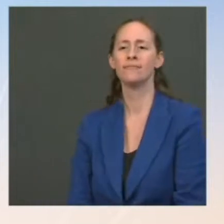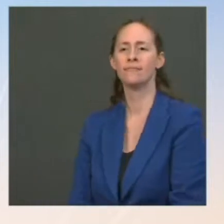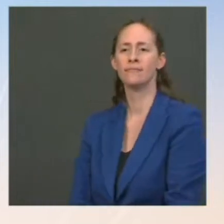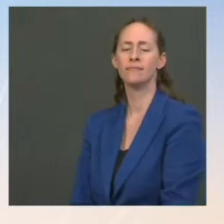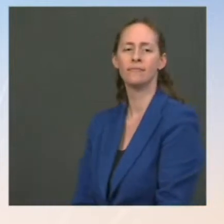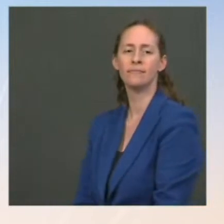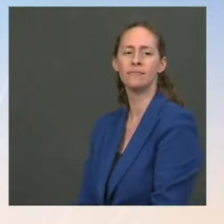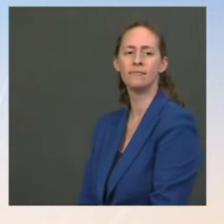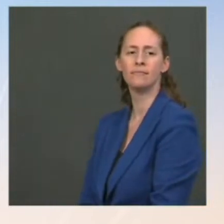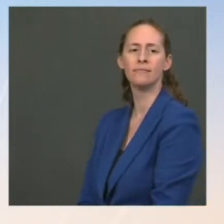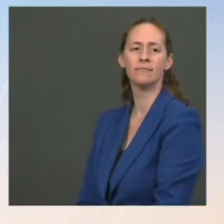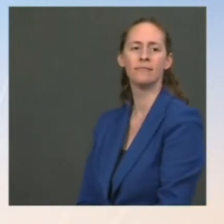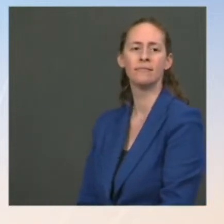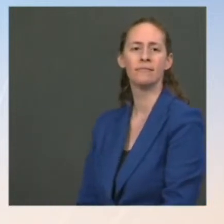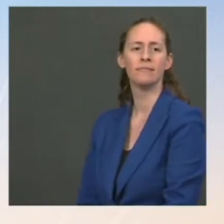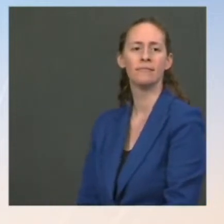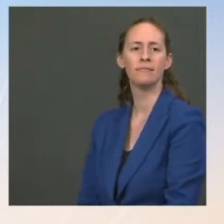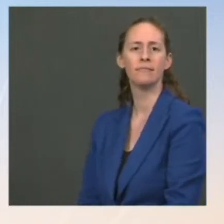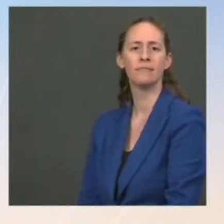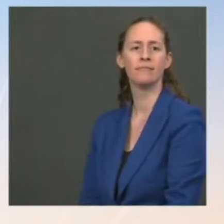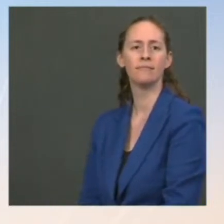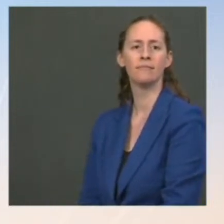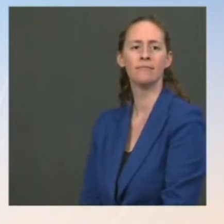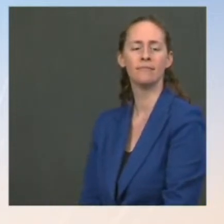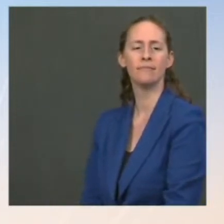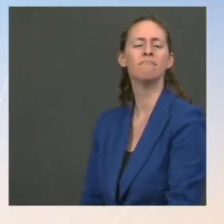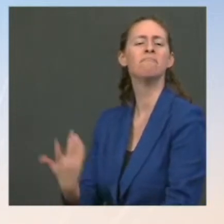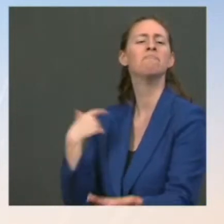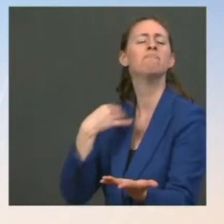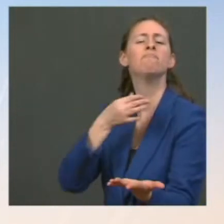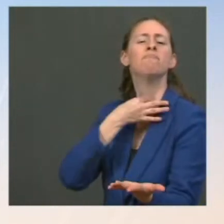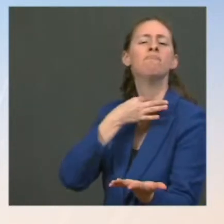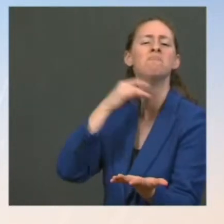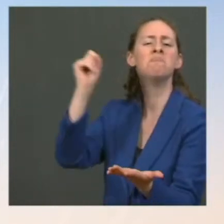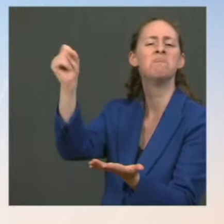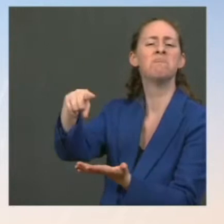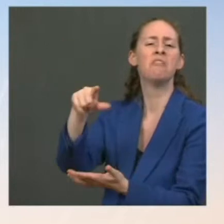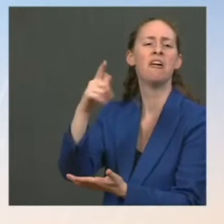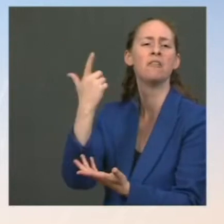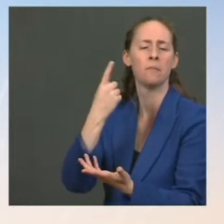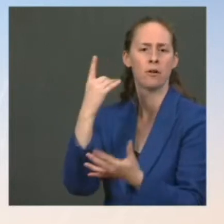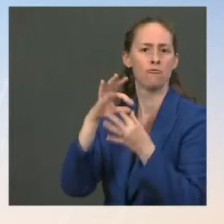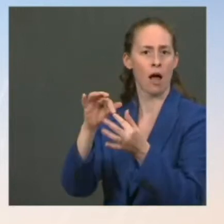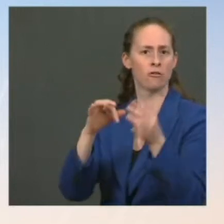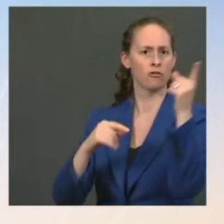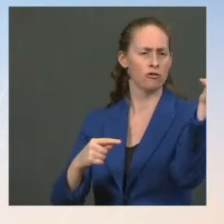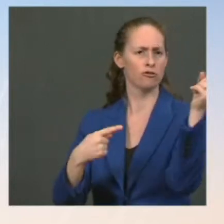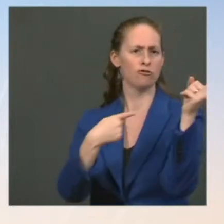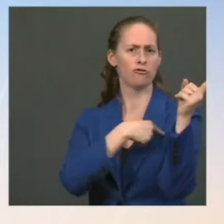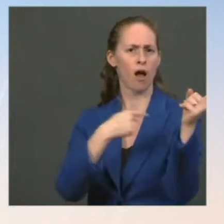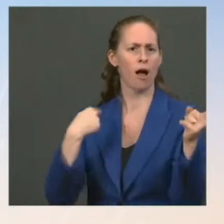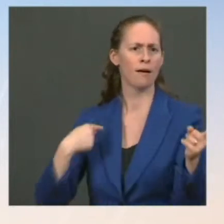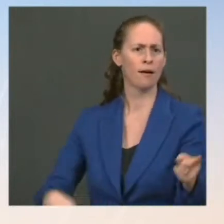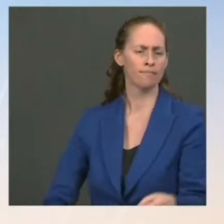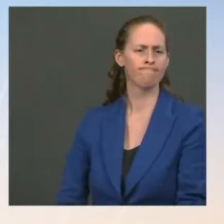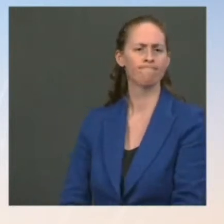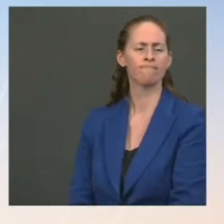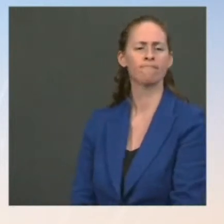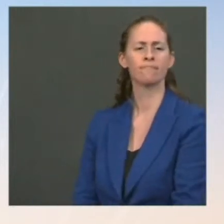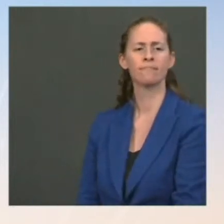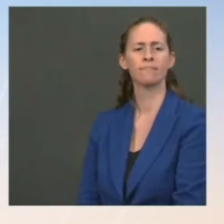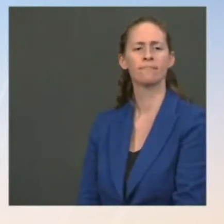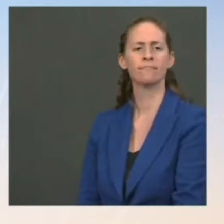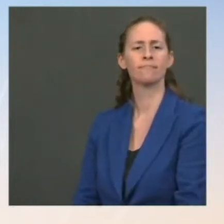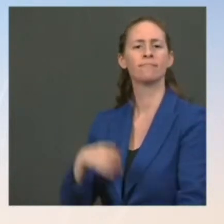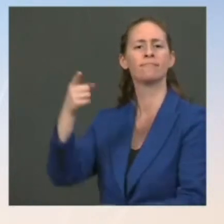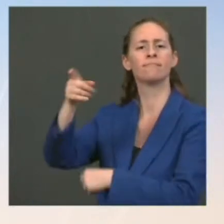I could just ask a follow-up, not a follow-up, pardon me, on a different subject about China. Bloomberg actually is reporting about a